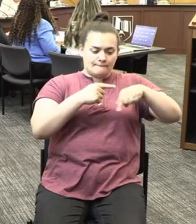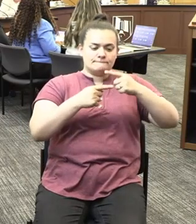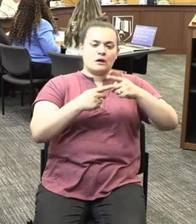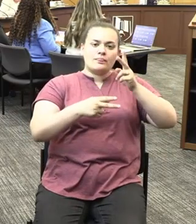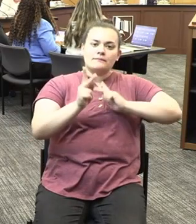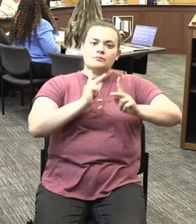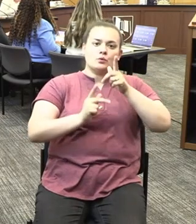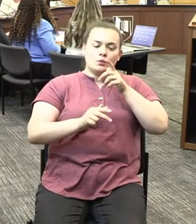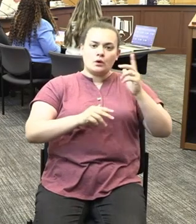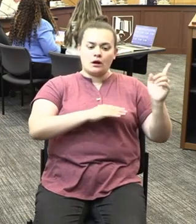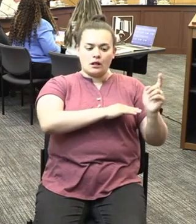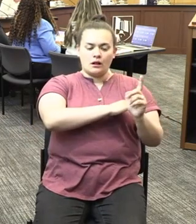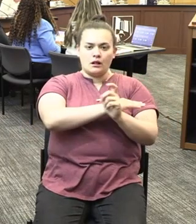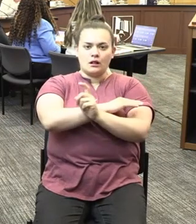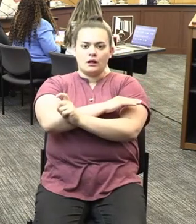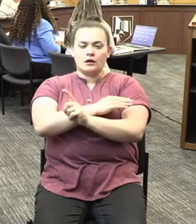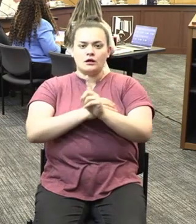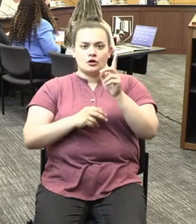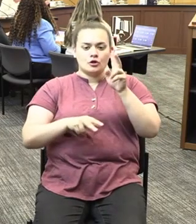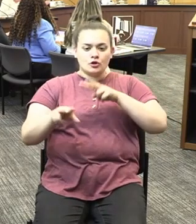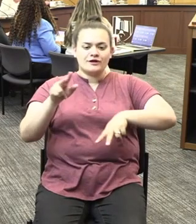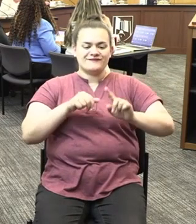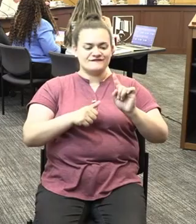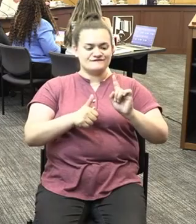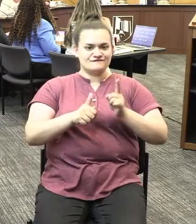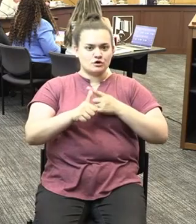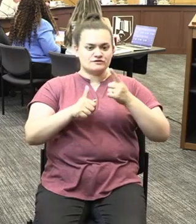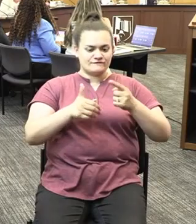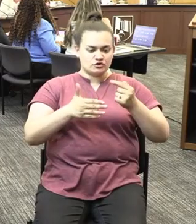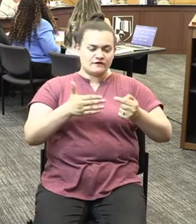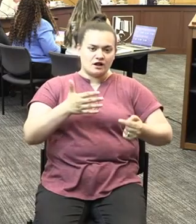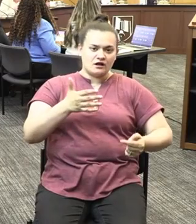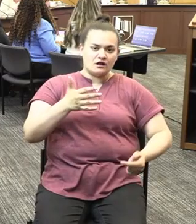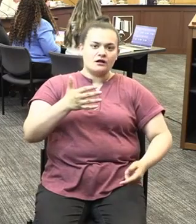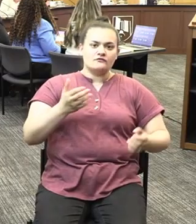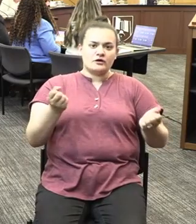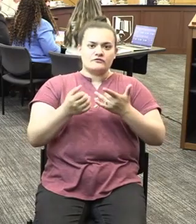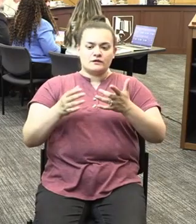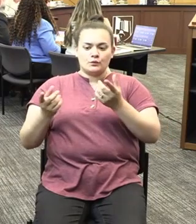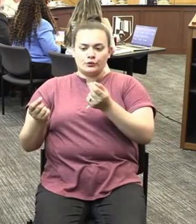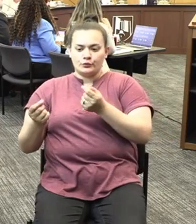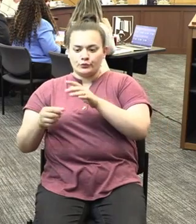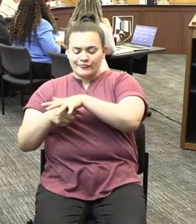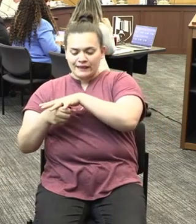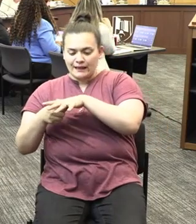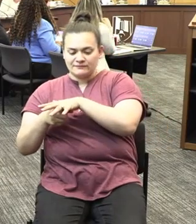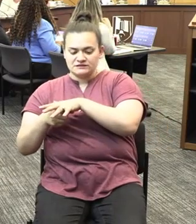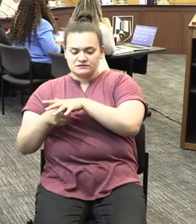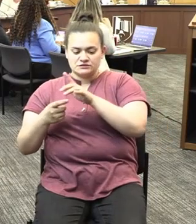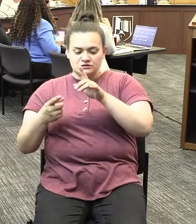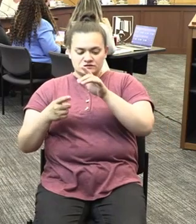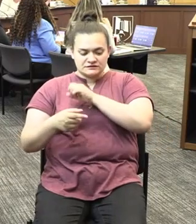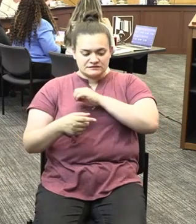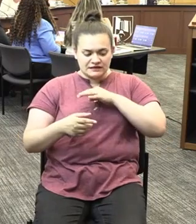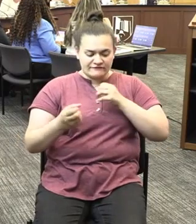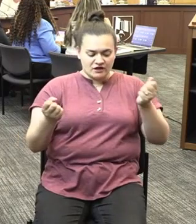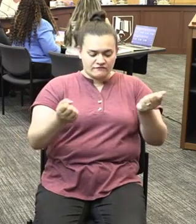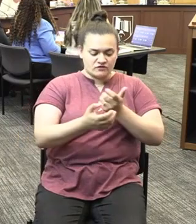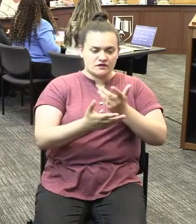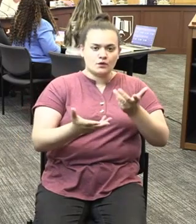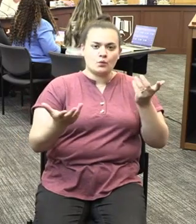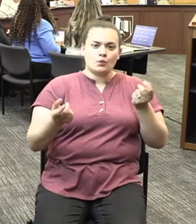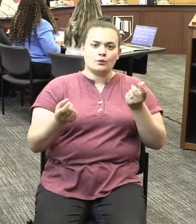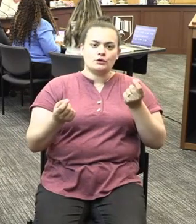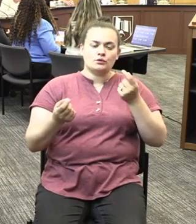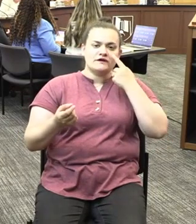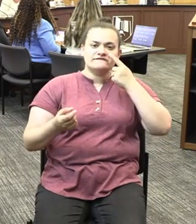stage. When we look at all the firsts that we have here, from everything we do, from the campus, the staff, everything, what are we